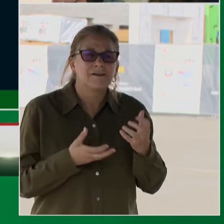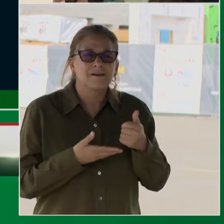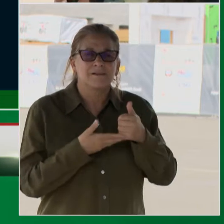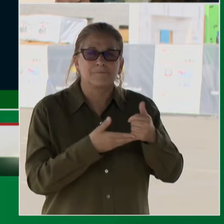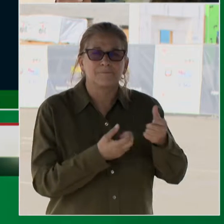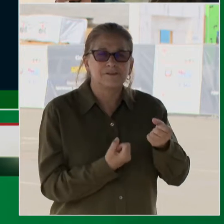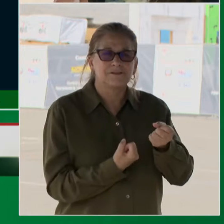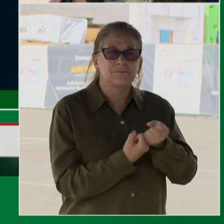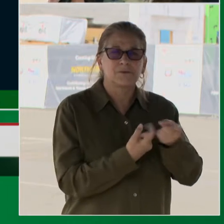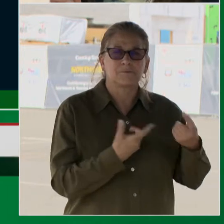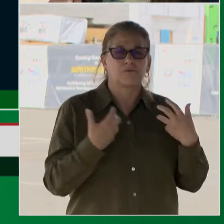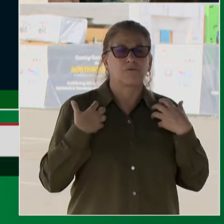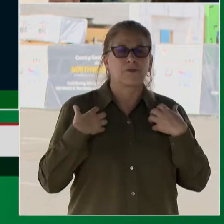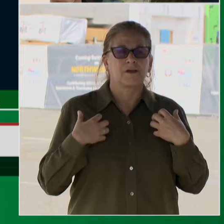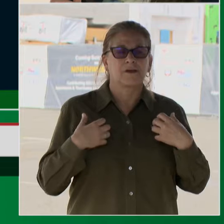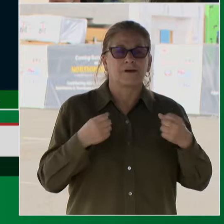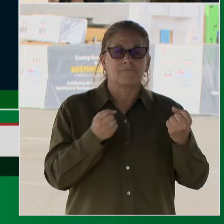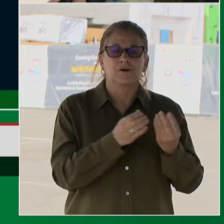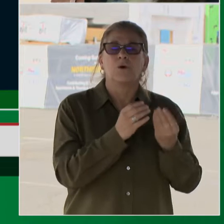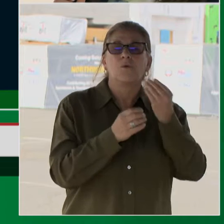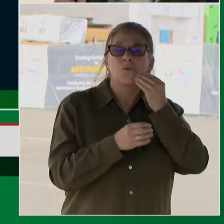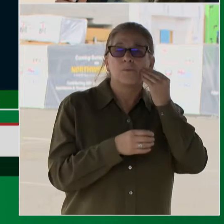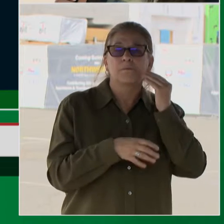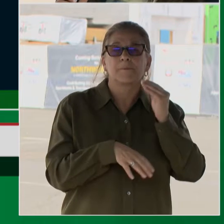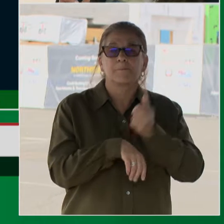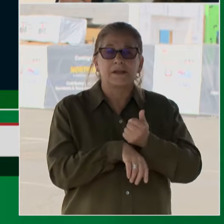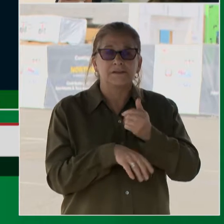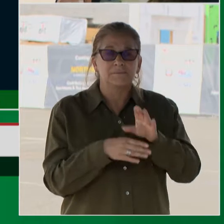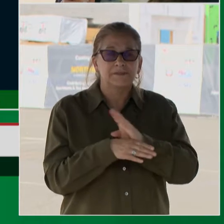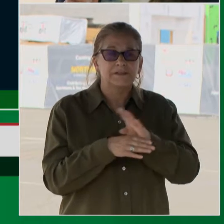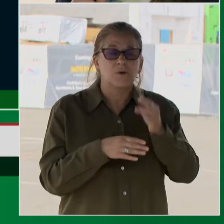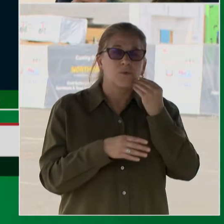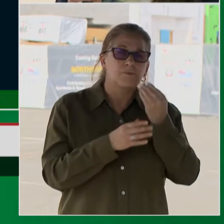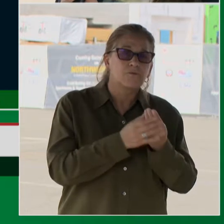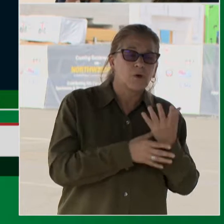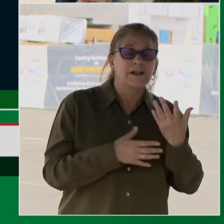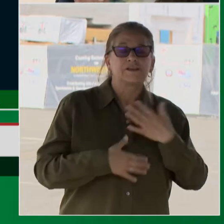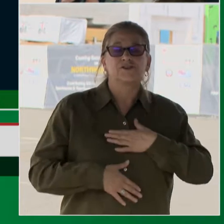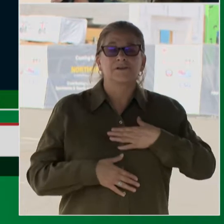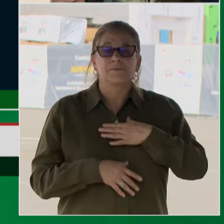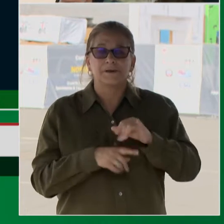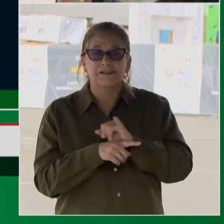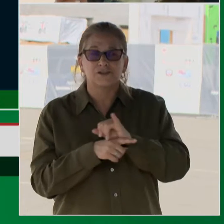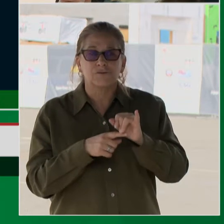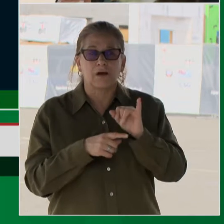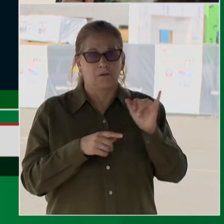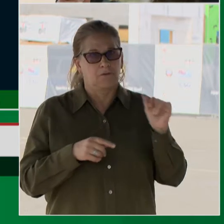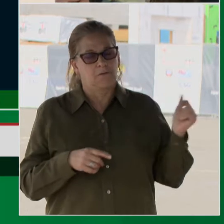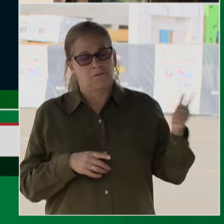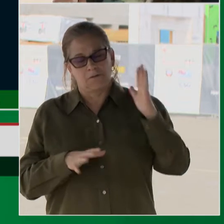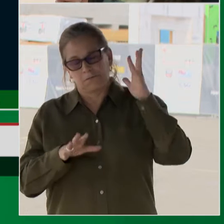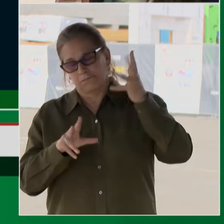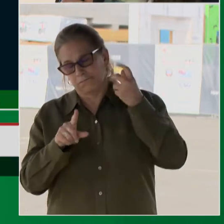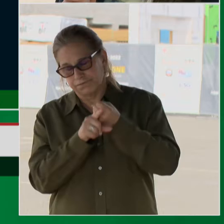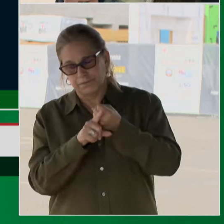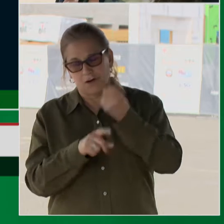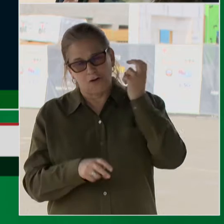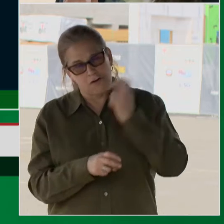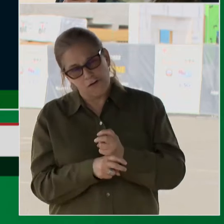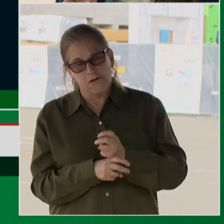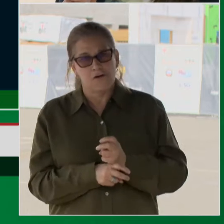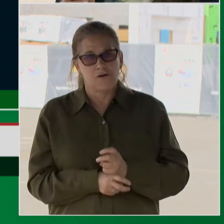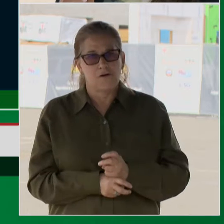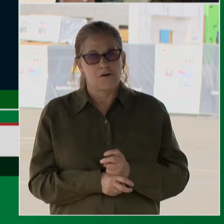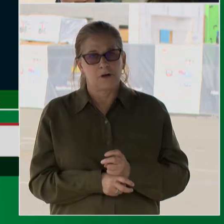businesses, as well as our hospitality and entertainment sector, which has faced, as we all know, a lot of restrictions due